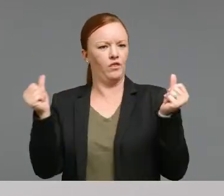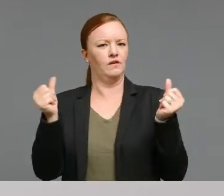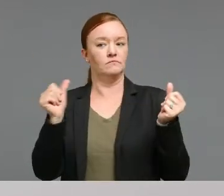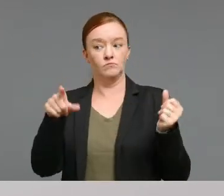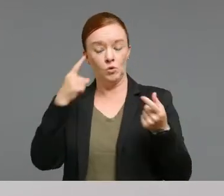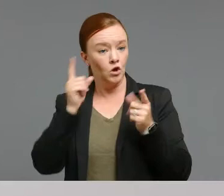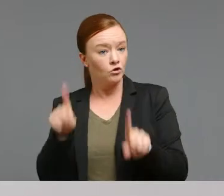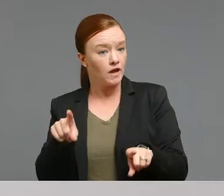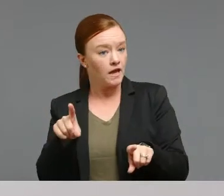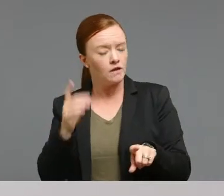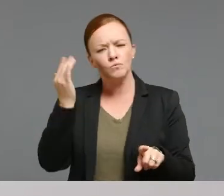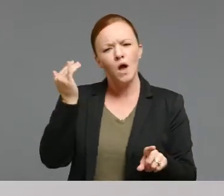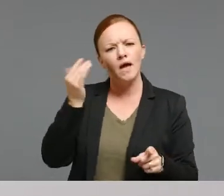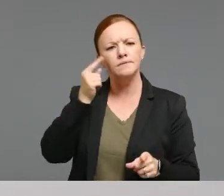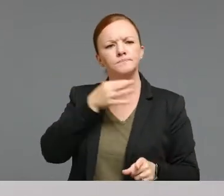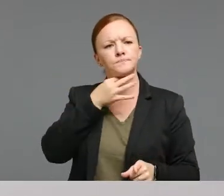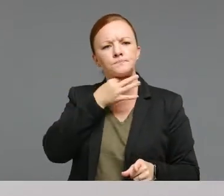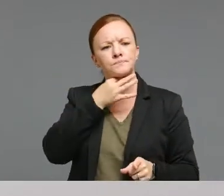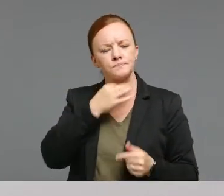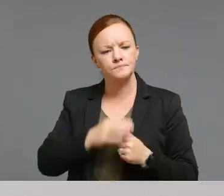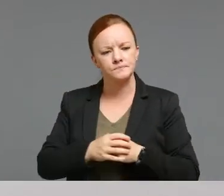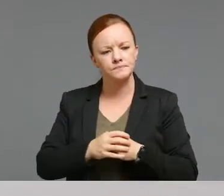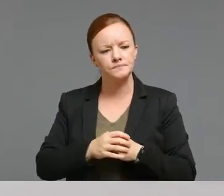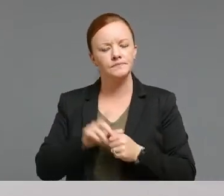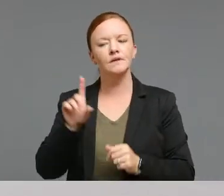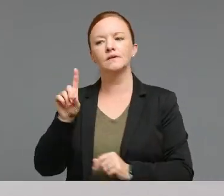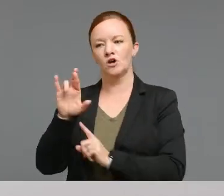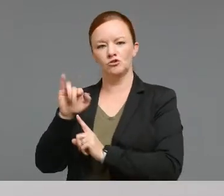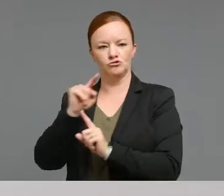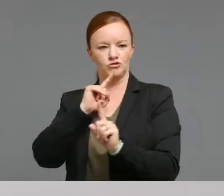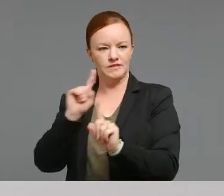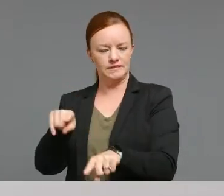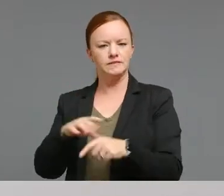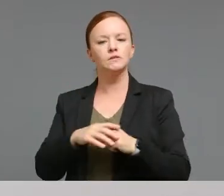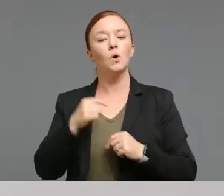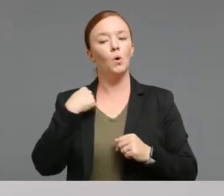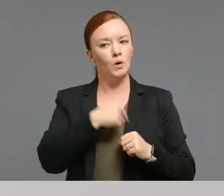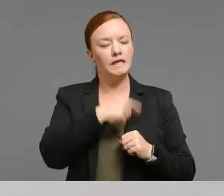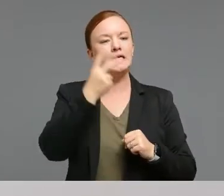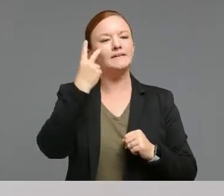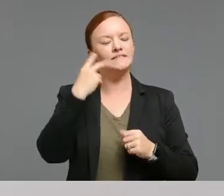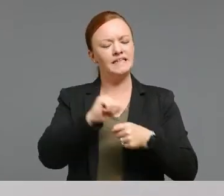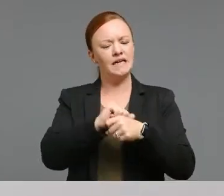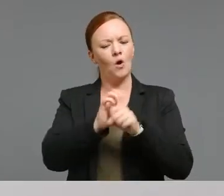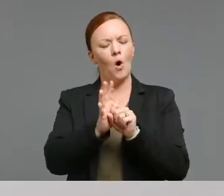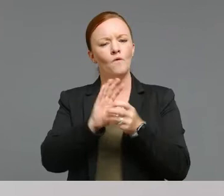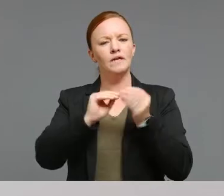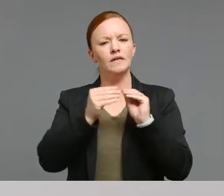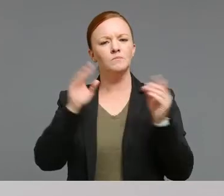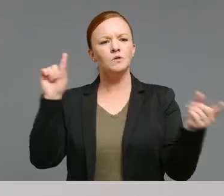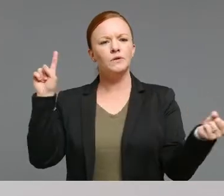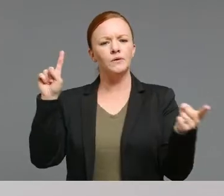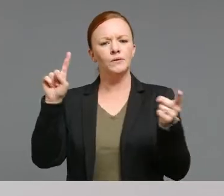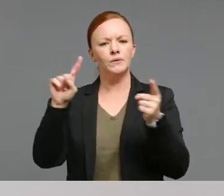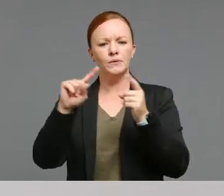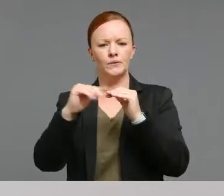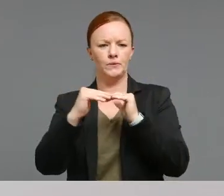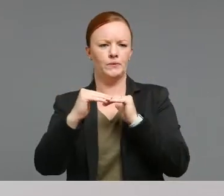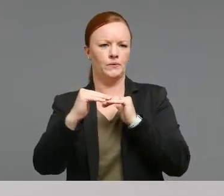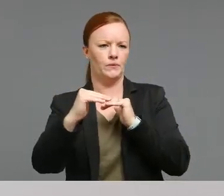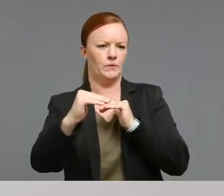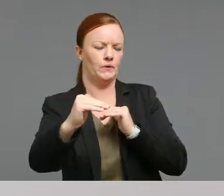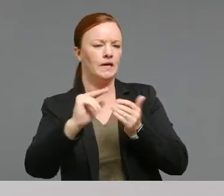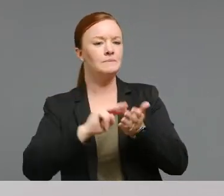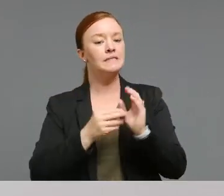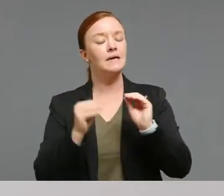why? You know, we've seen a stabilization. I think as more and more people get vaccinated, there's going to be less